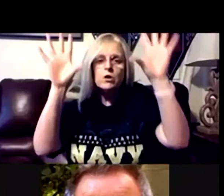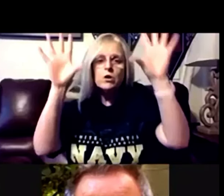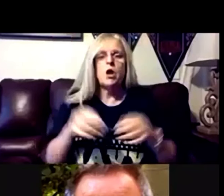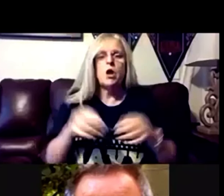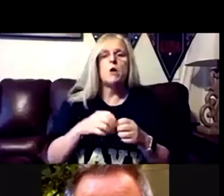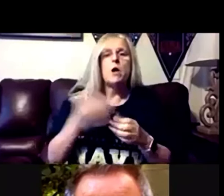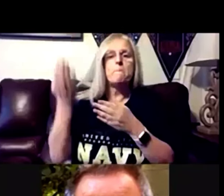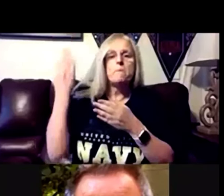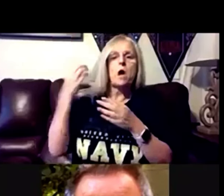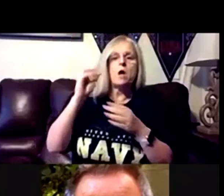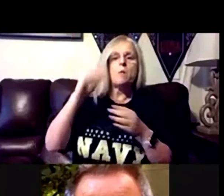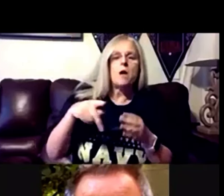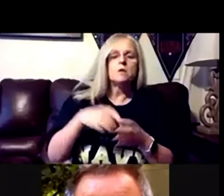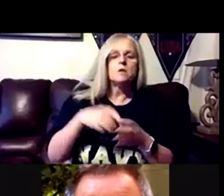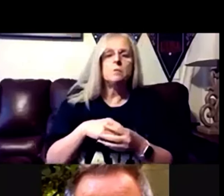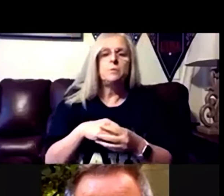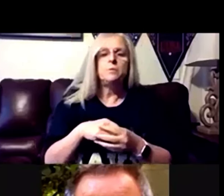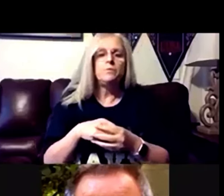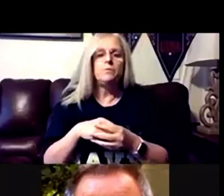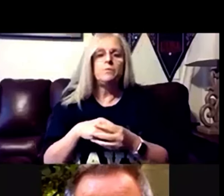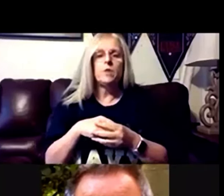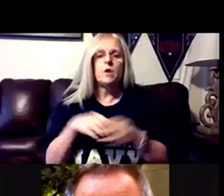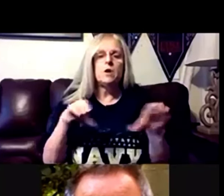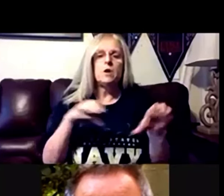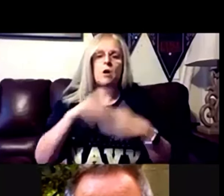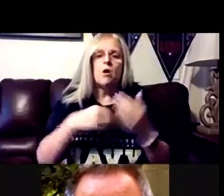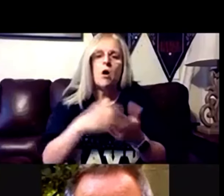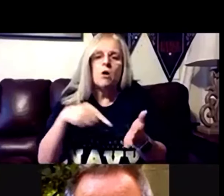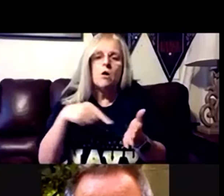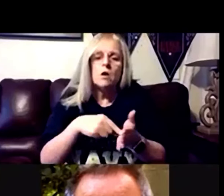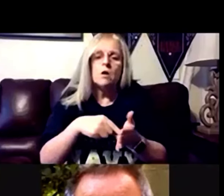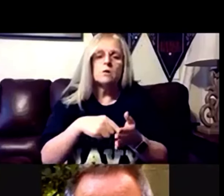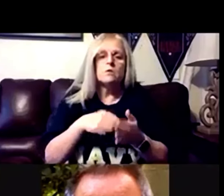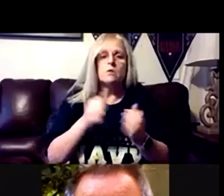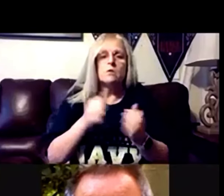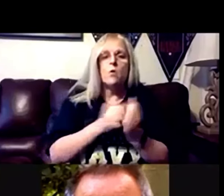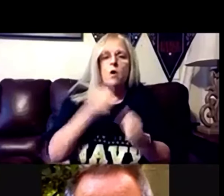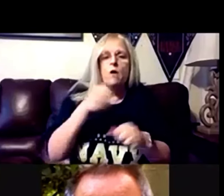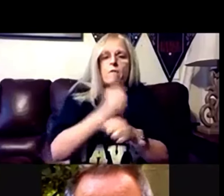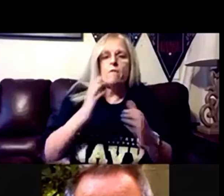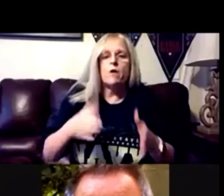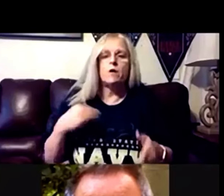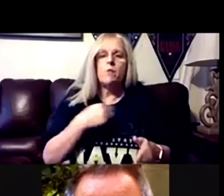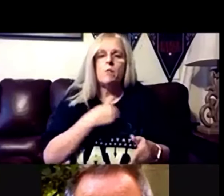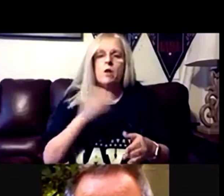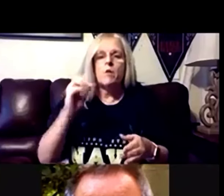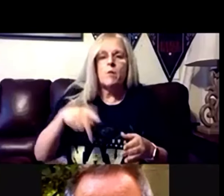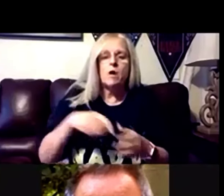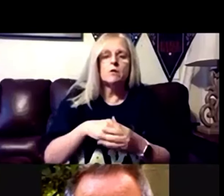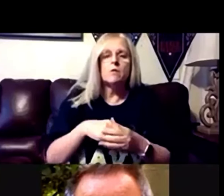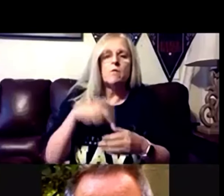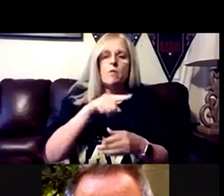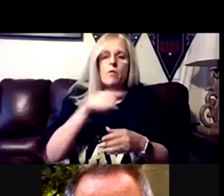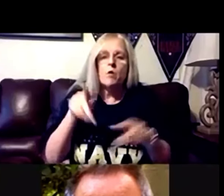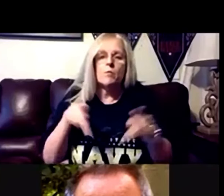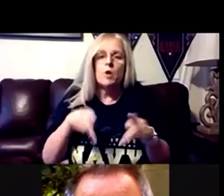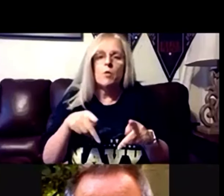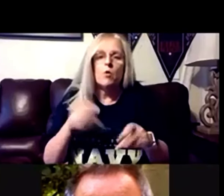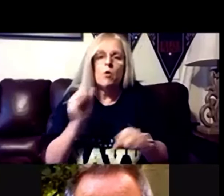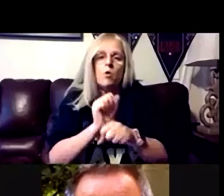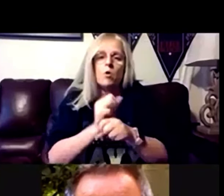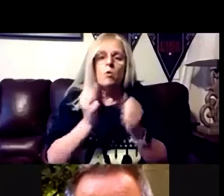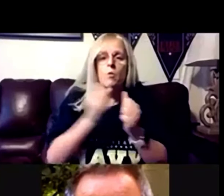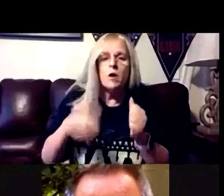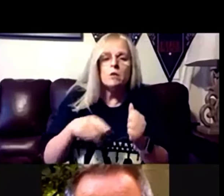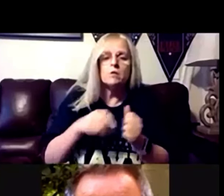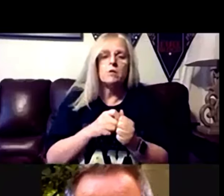behind ONPASSIVE. And he's done all of this, obviously, with the founding members of ONPASSIVE, those people that are participating, and